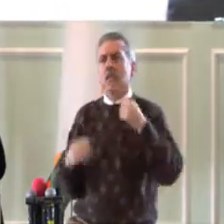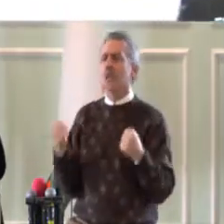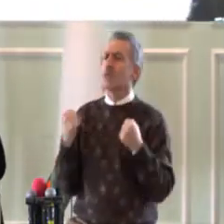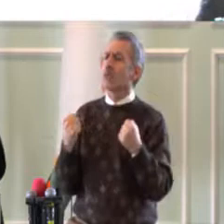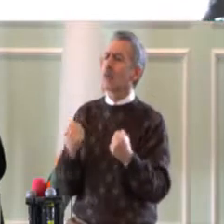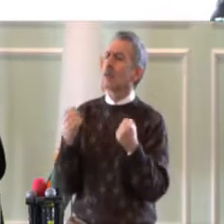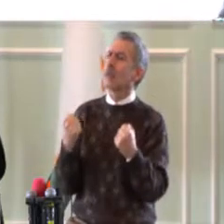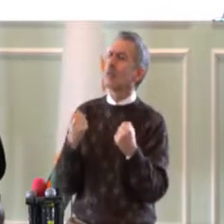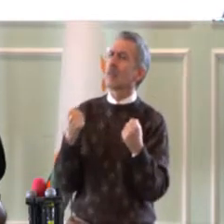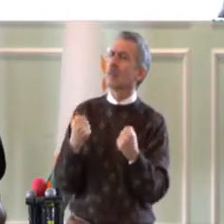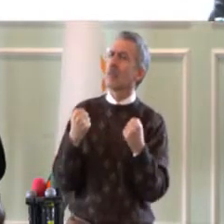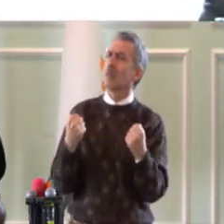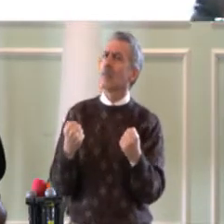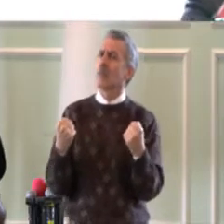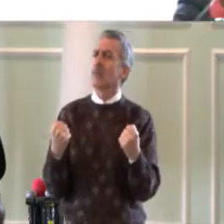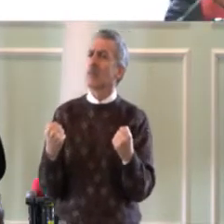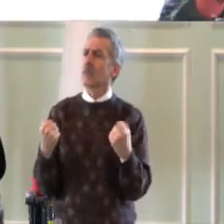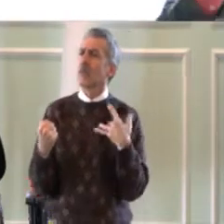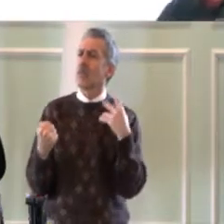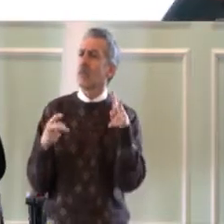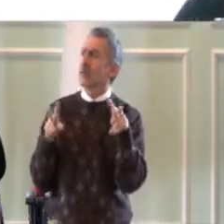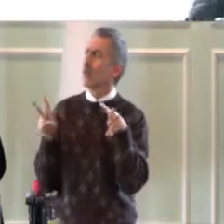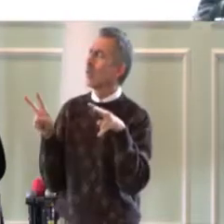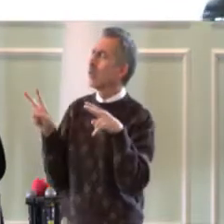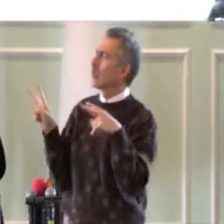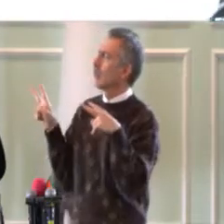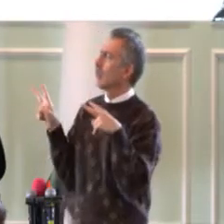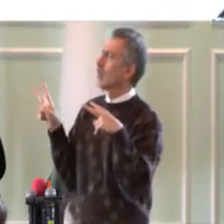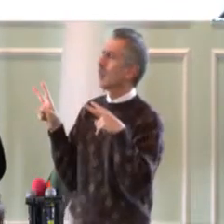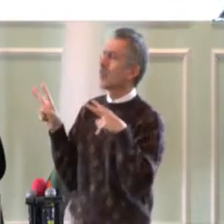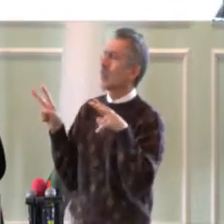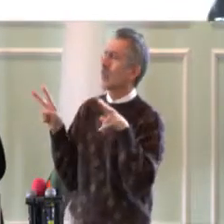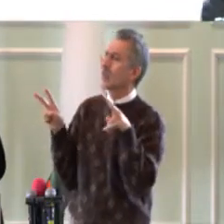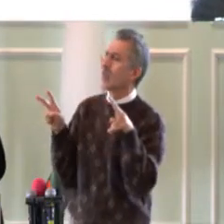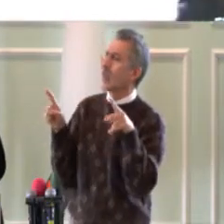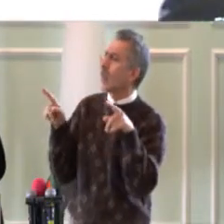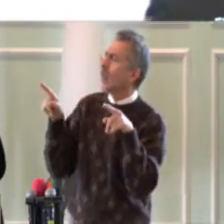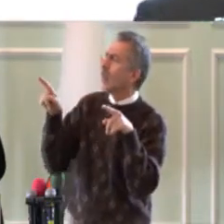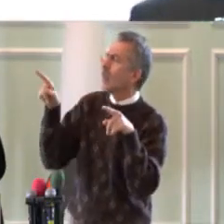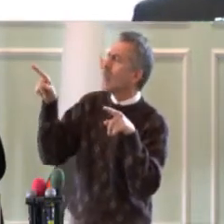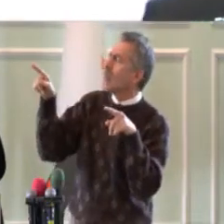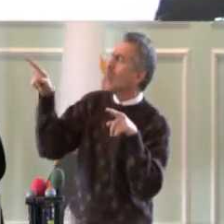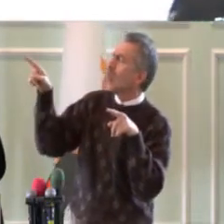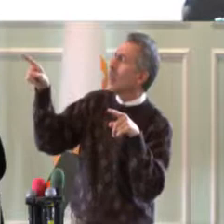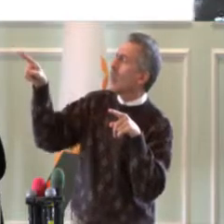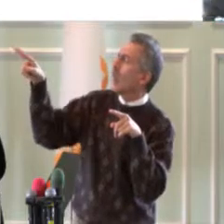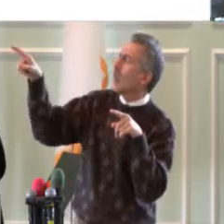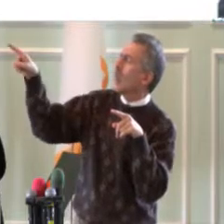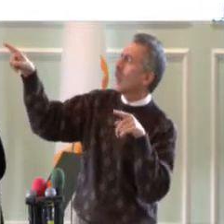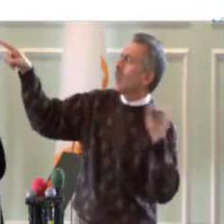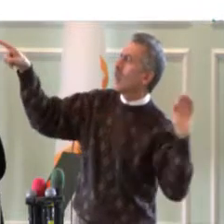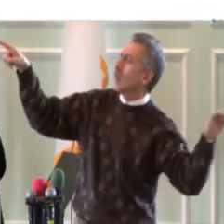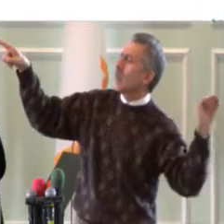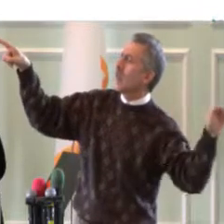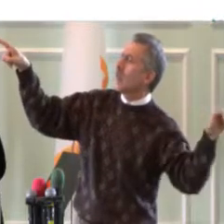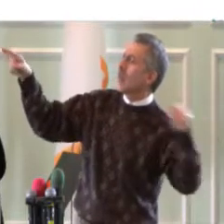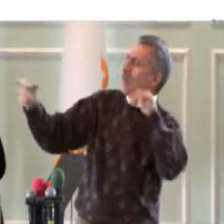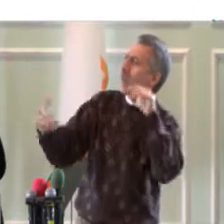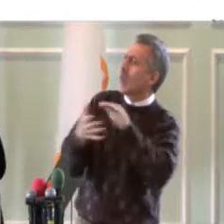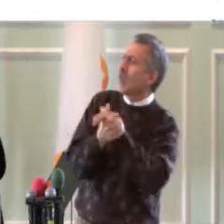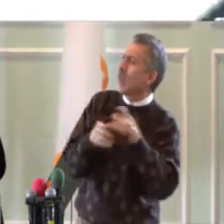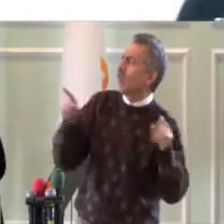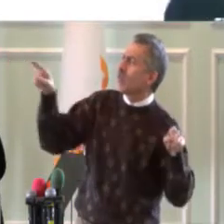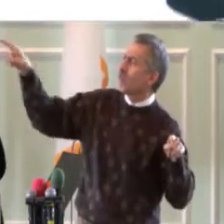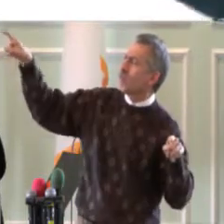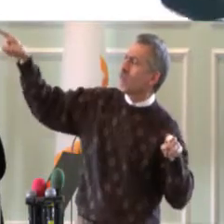along, and I looked in the distance, and I told my wife, I said, you know, I think